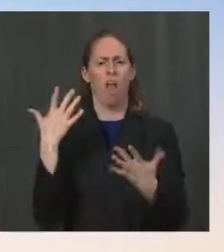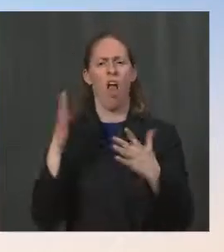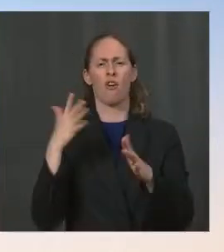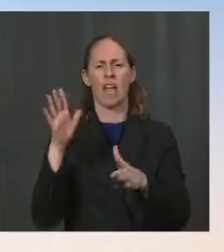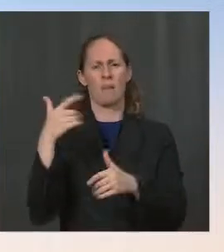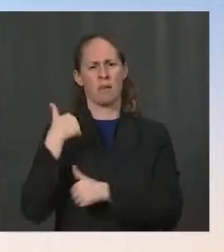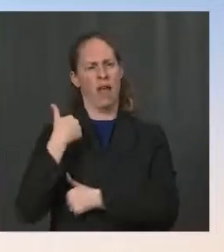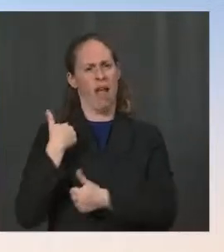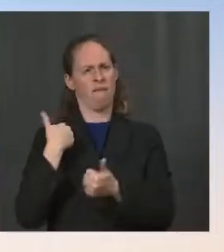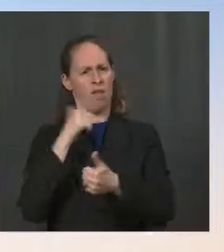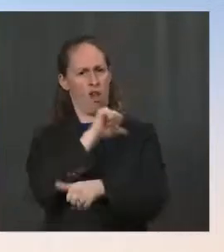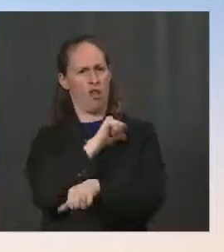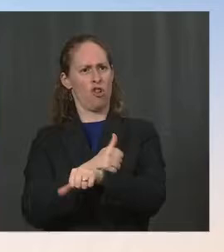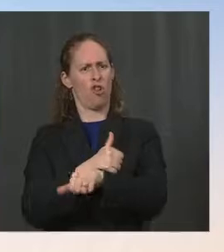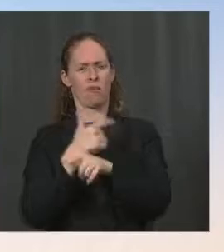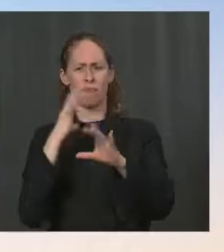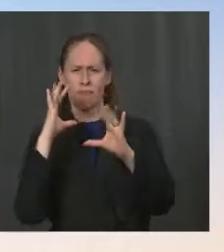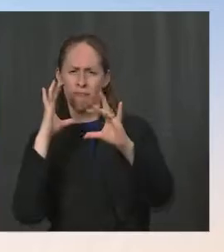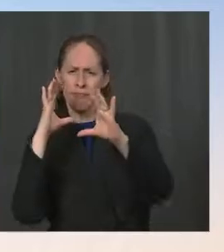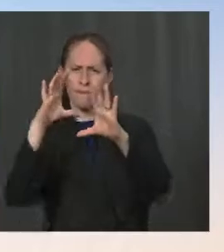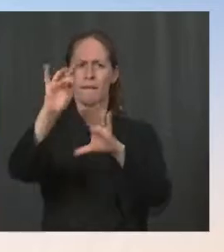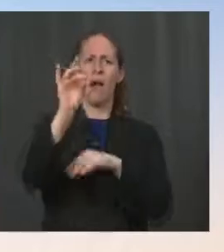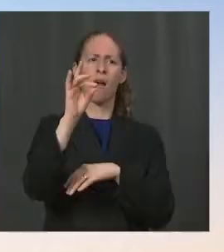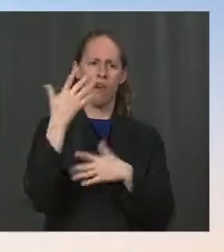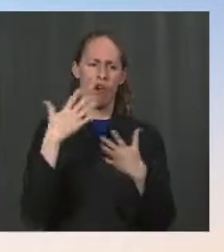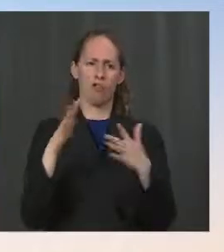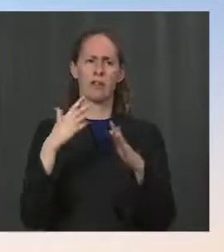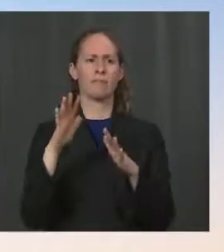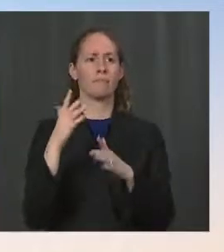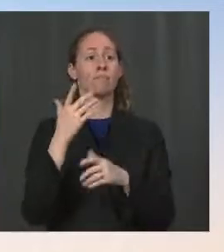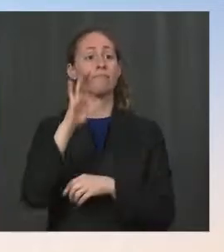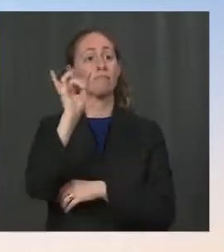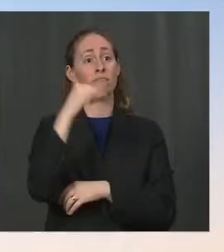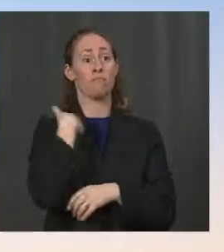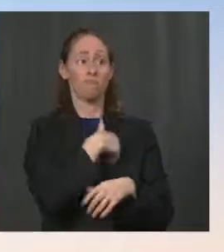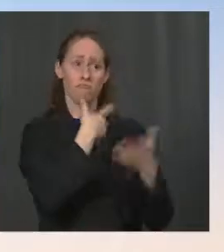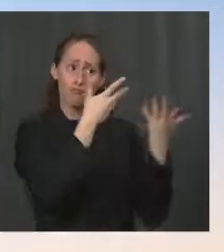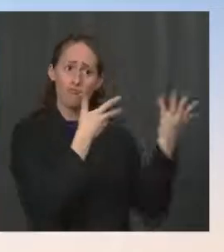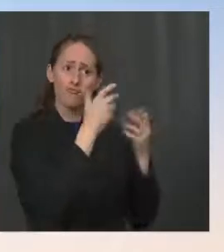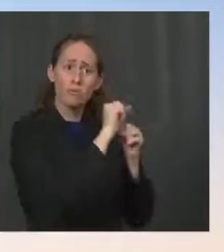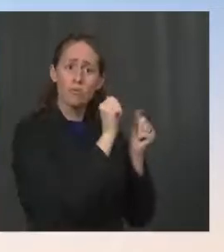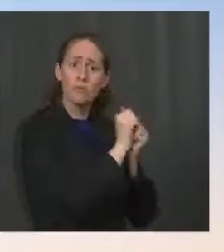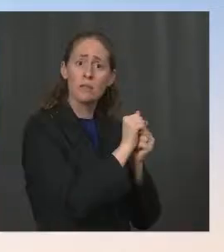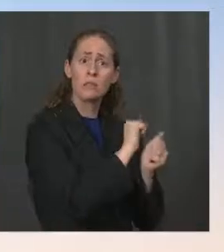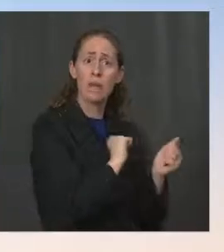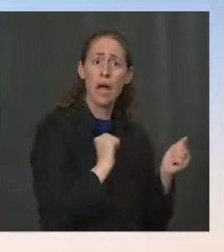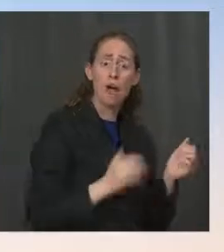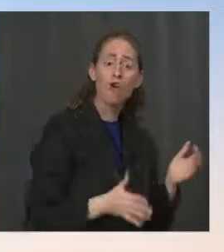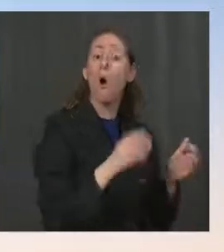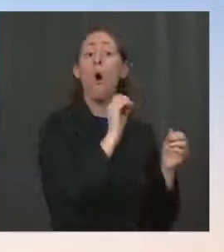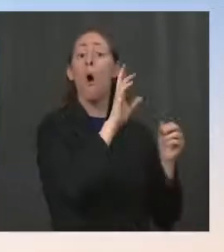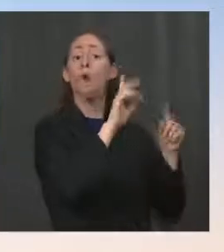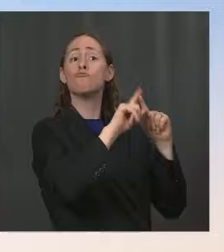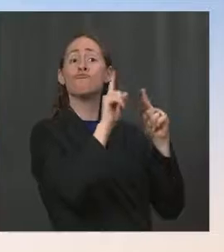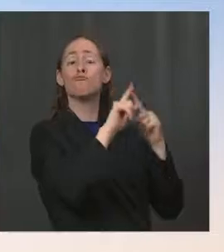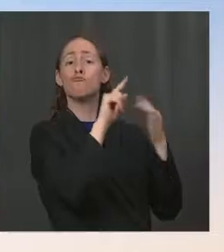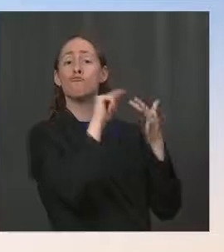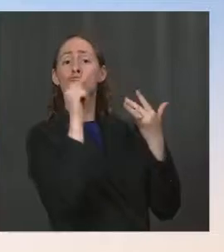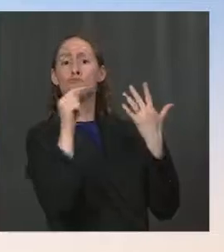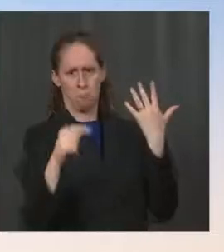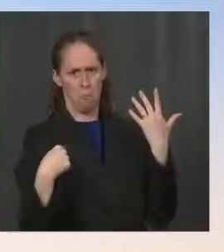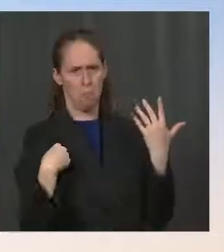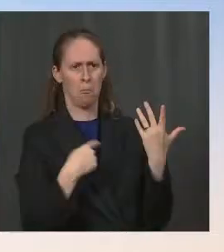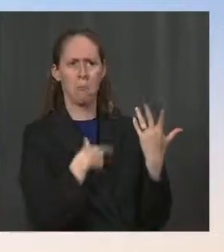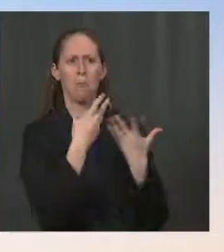are open to and look forward to working with Senator Kaine and others in Congress who look forward to, who are looking to update the